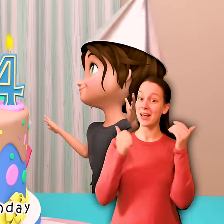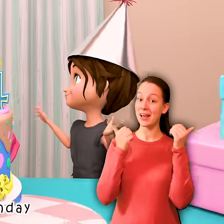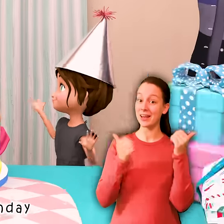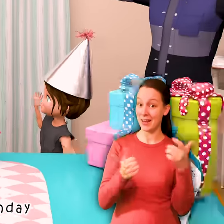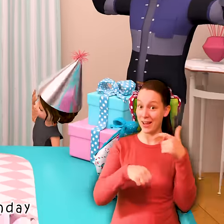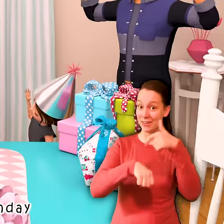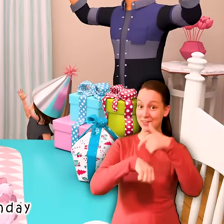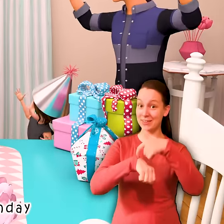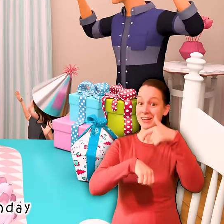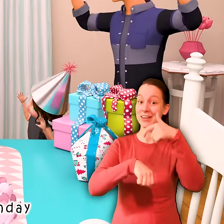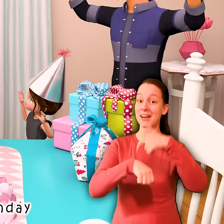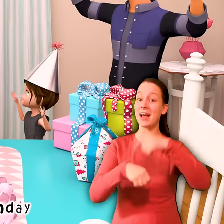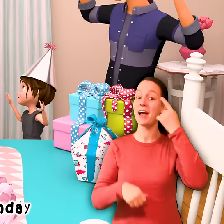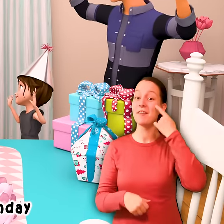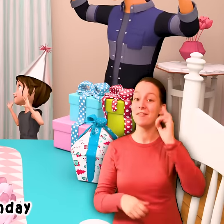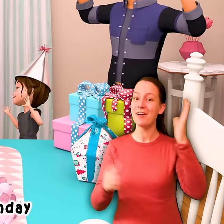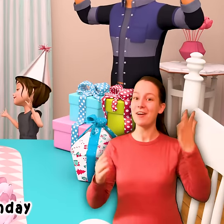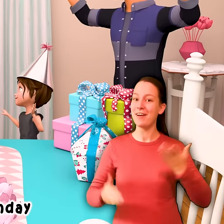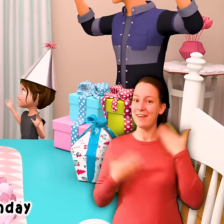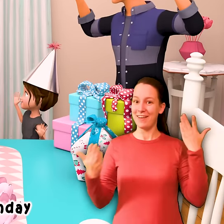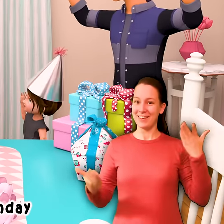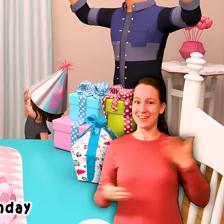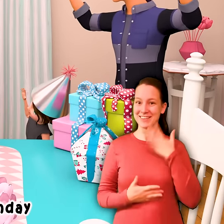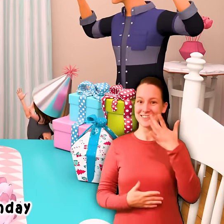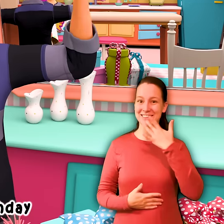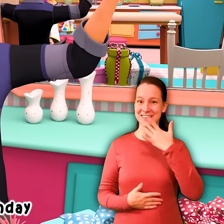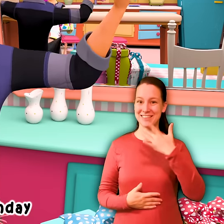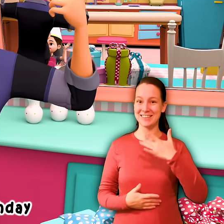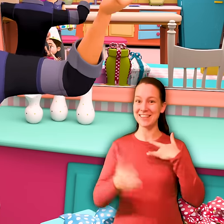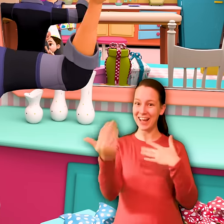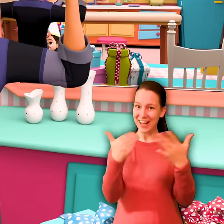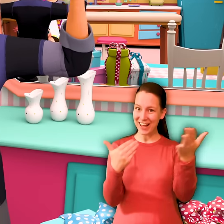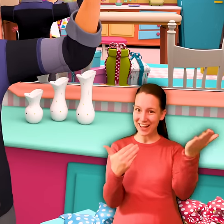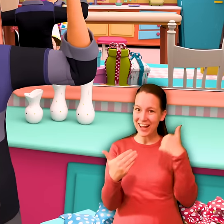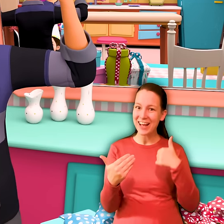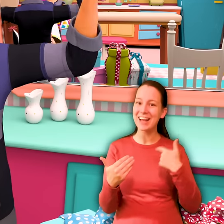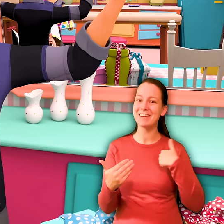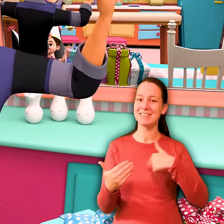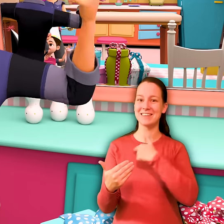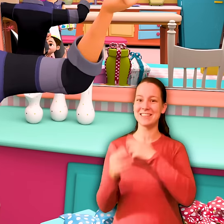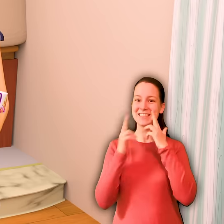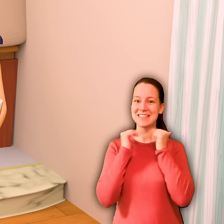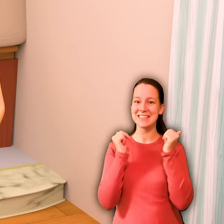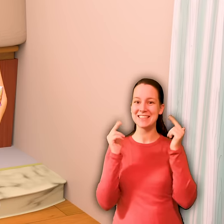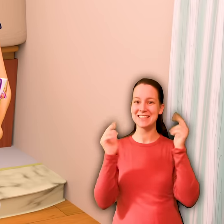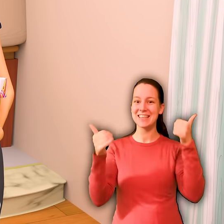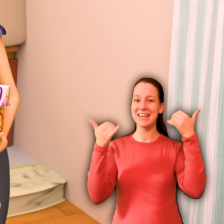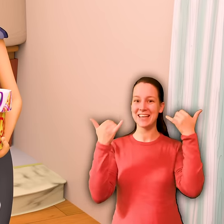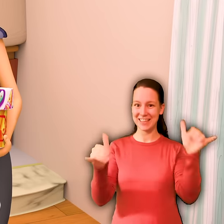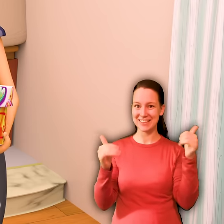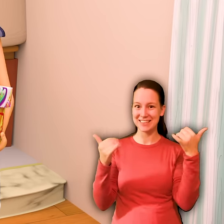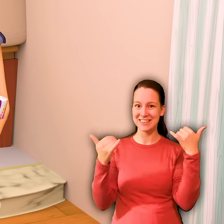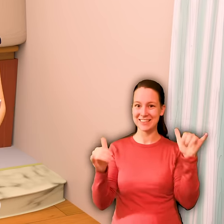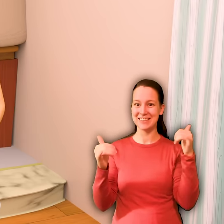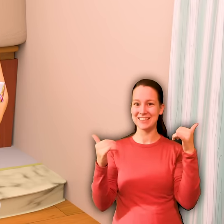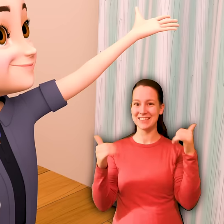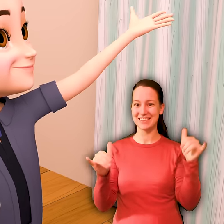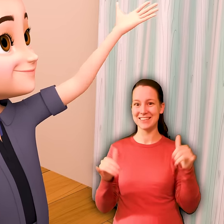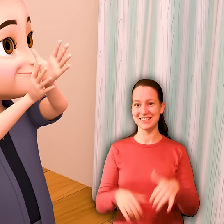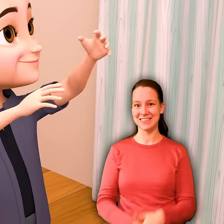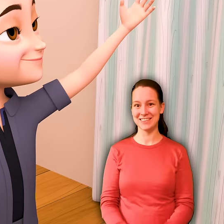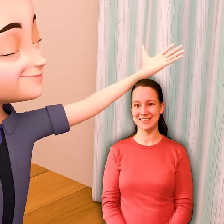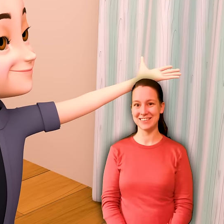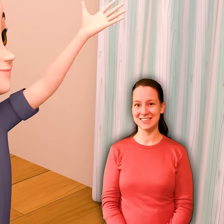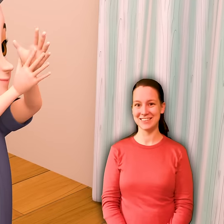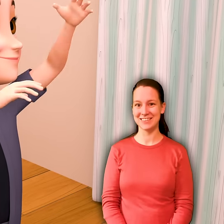now is the time for a happy birthday come with me we'll sing and play